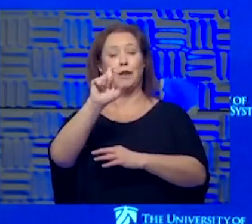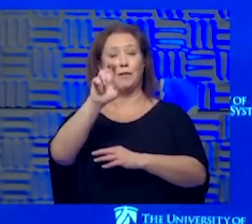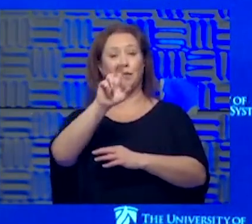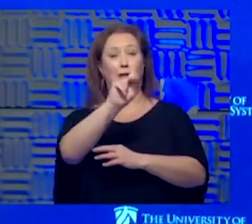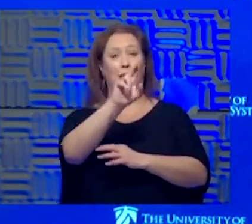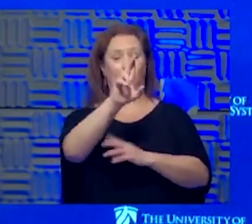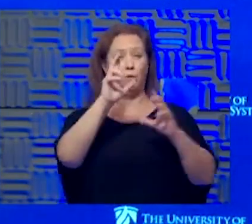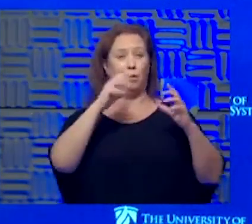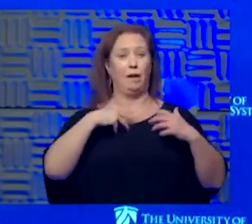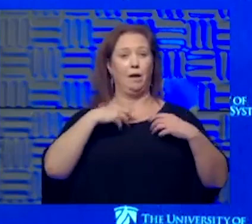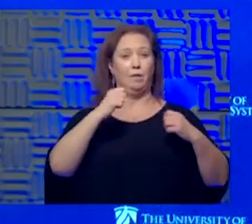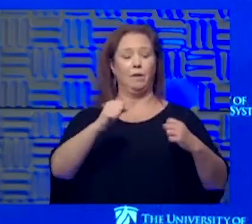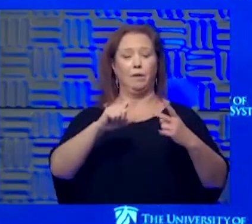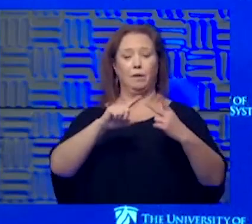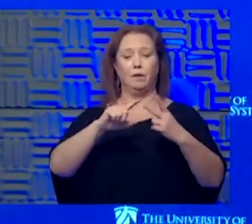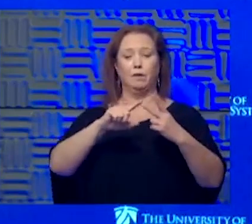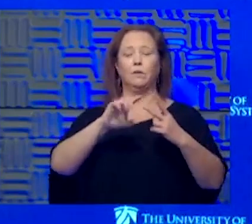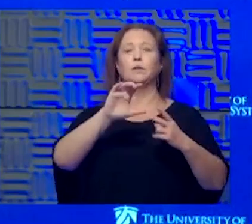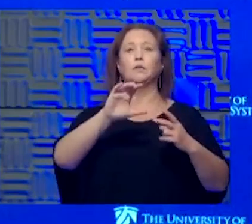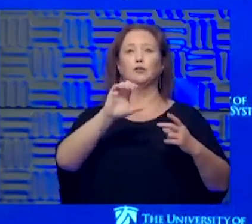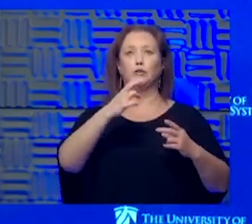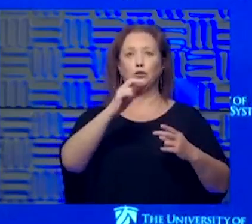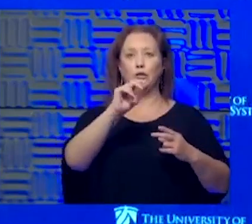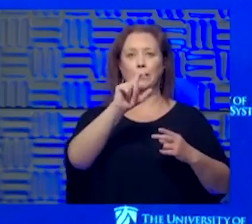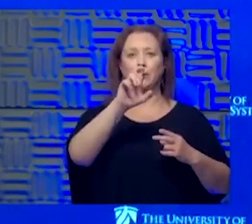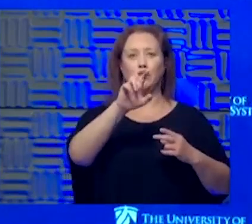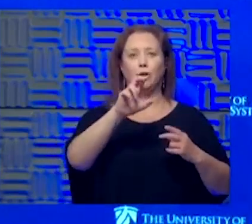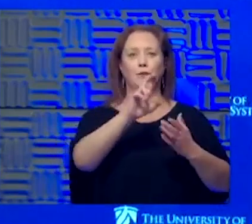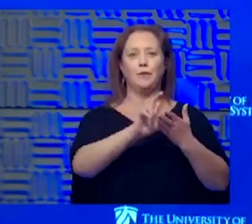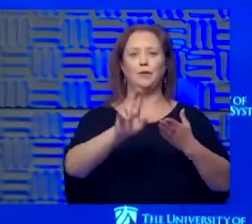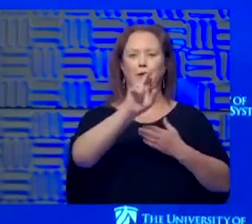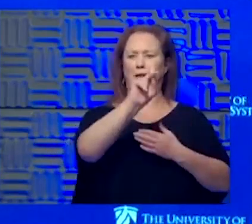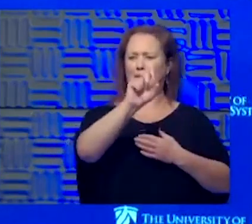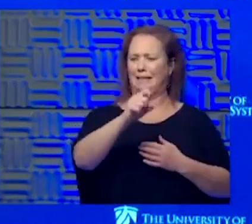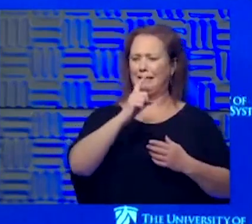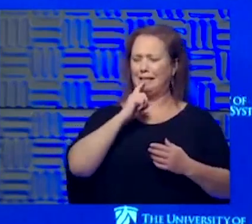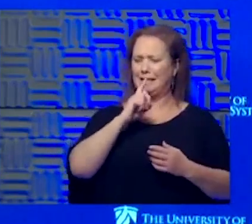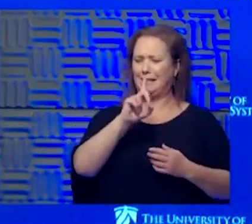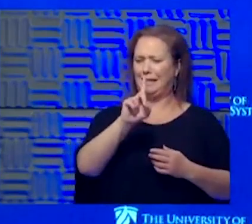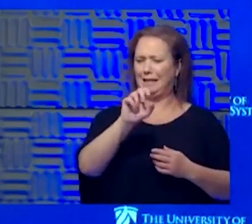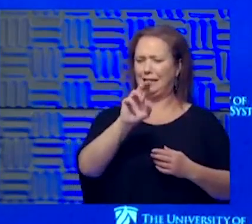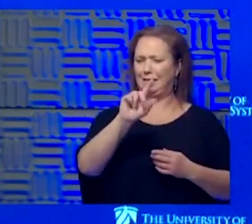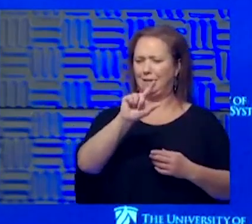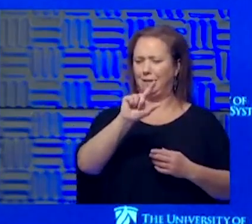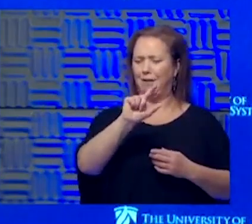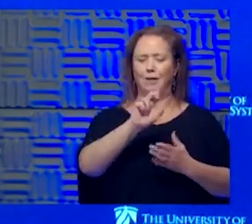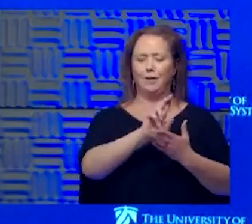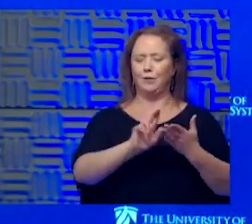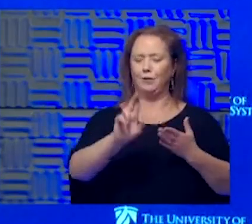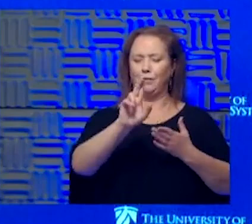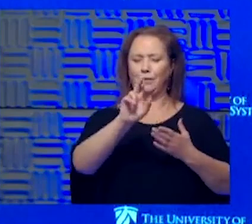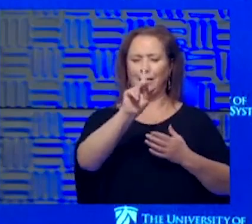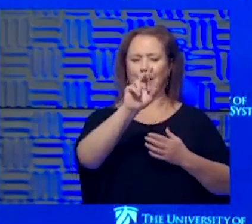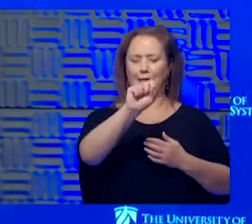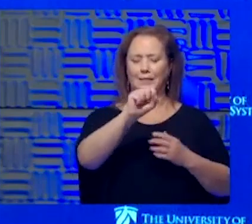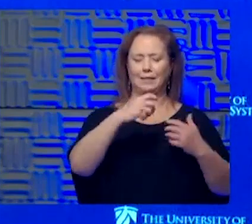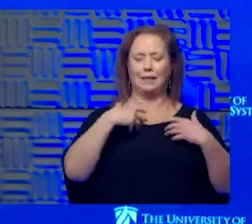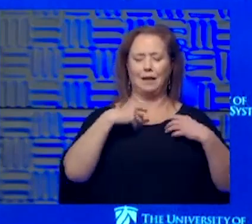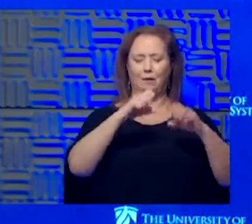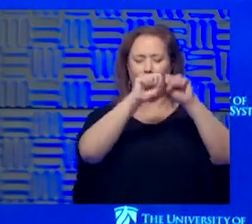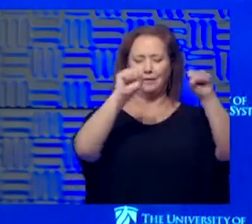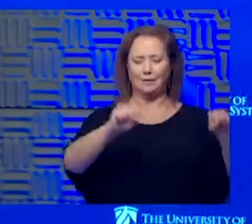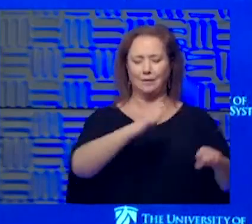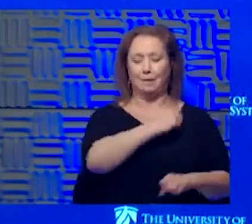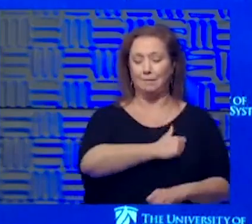Jeff Long, the Chancellor of the University of Kansas. Wow, did I just say Doug Girard's the Chancellor of the University of Kansas Health System? Hope you're not listening right now,